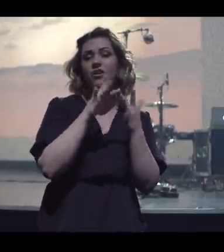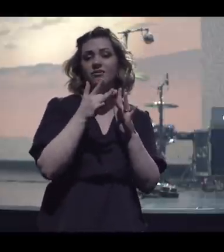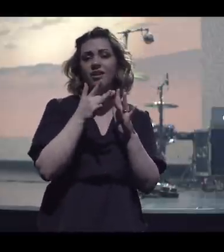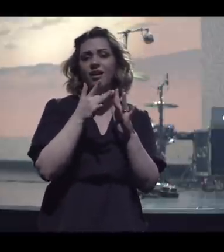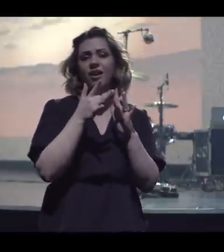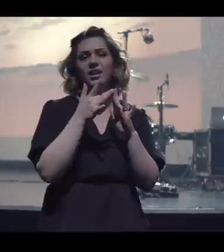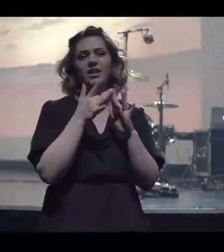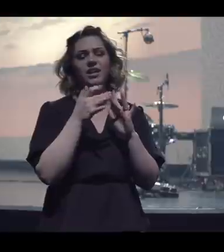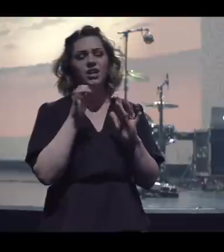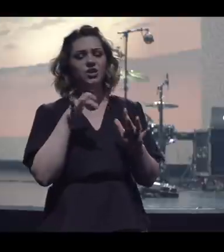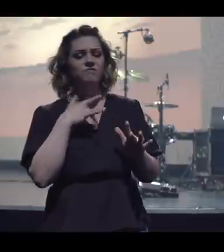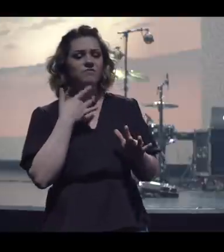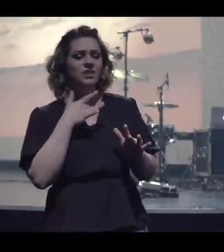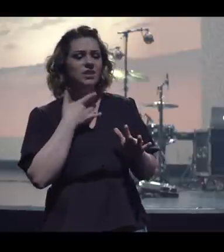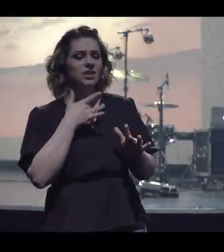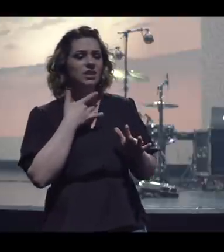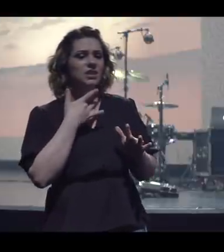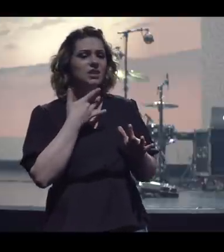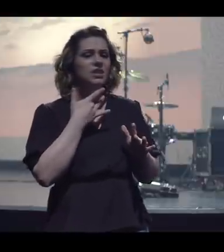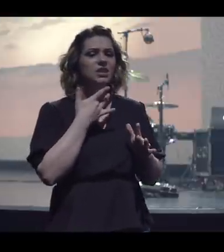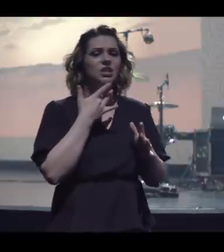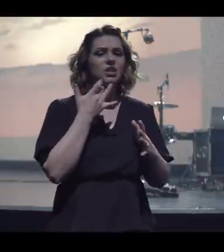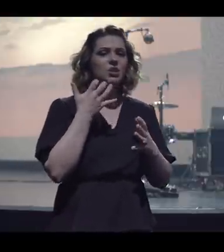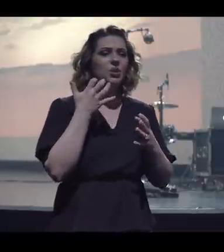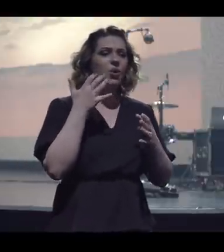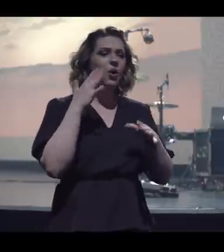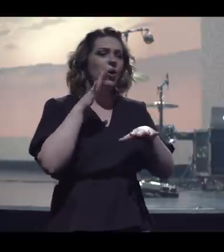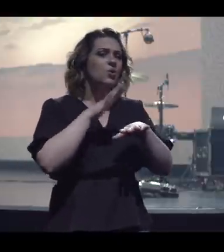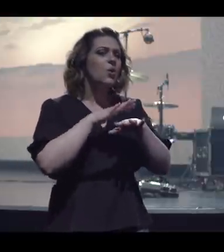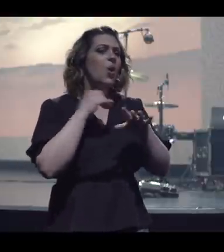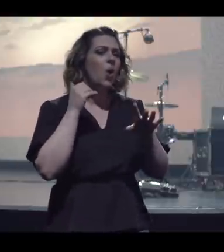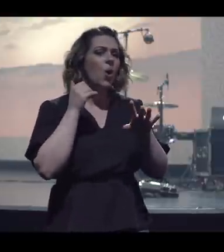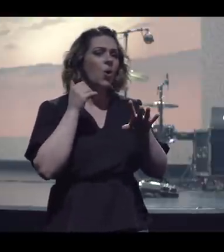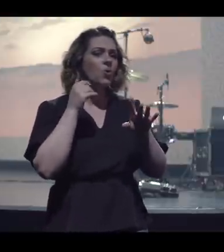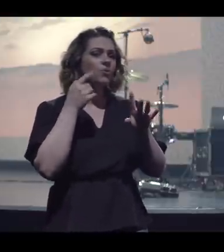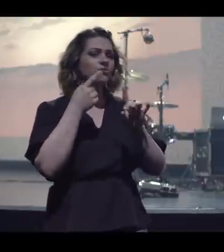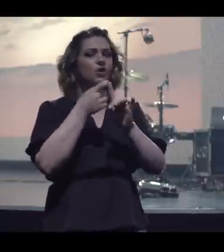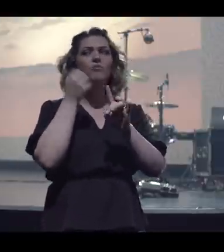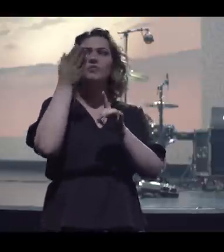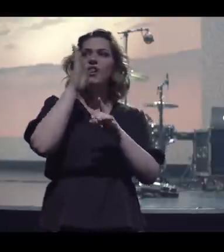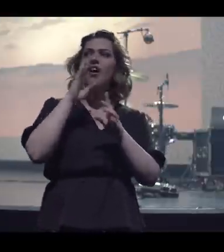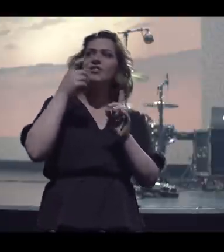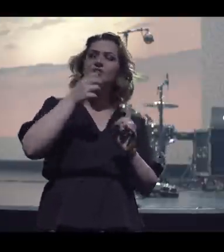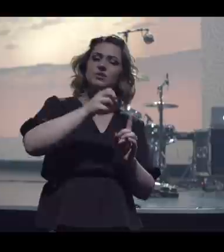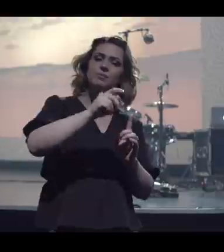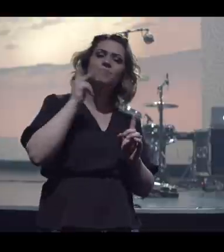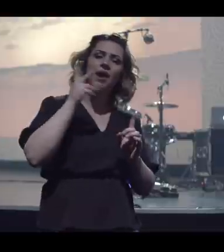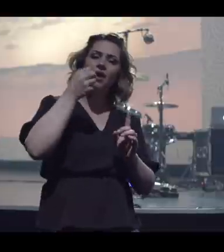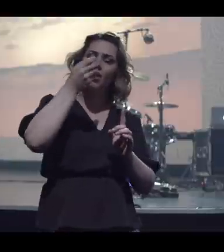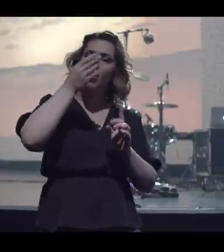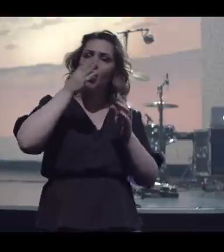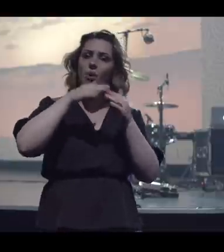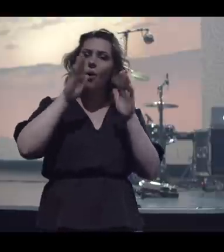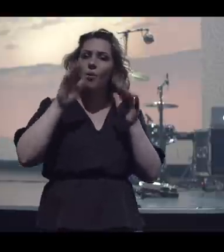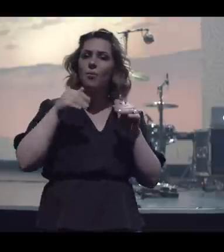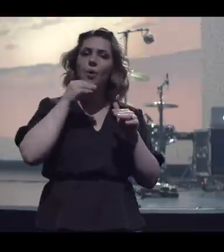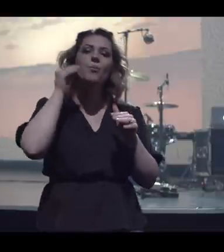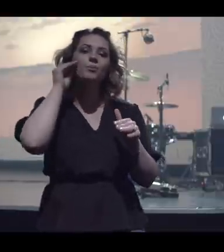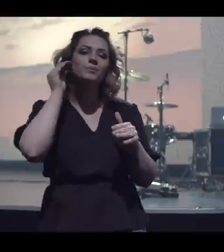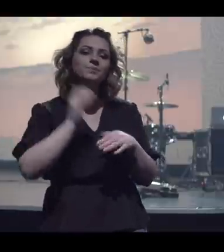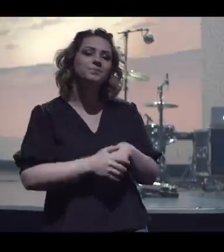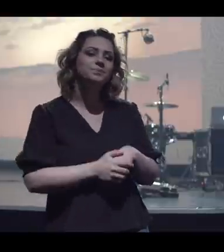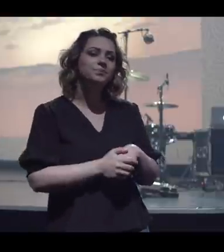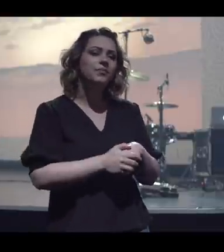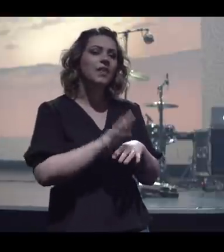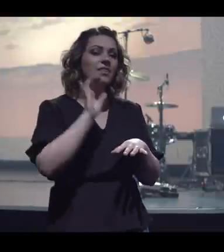sense some draw to God to come back home. That's not me. That is the Holy Spirit calling